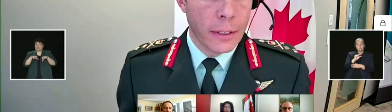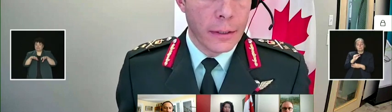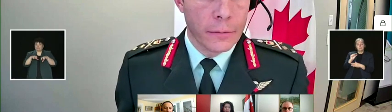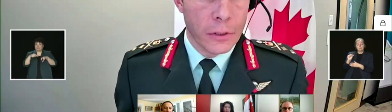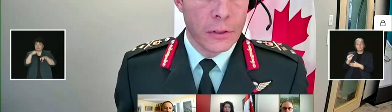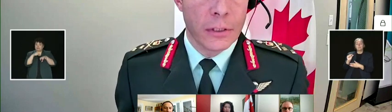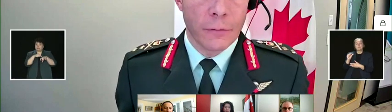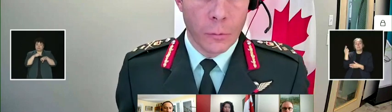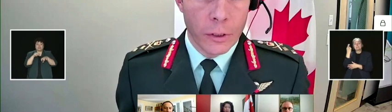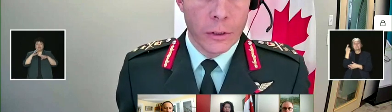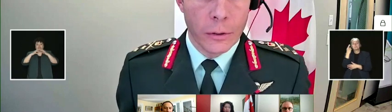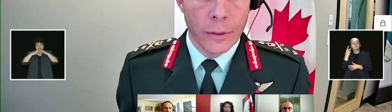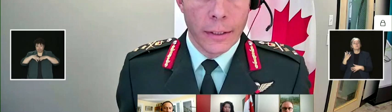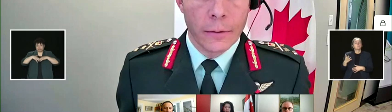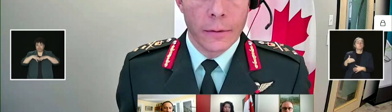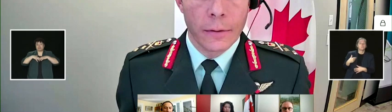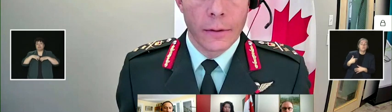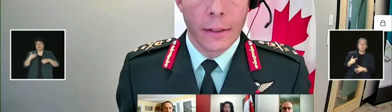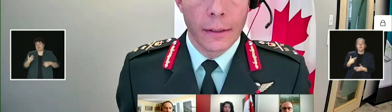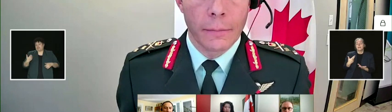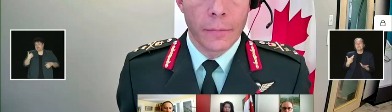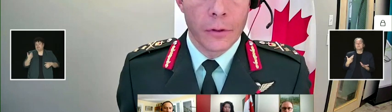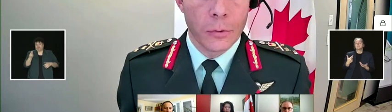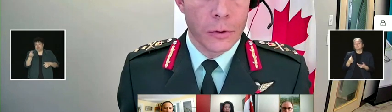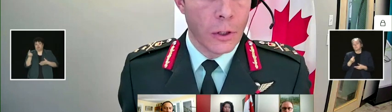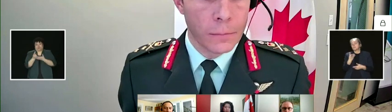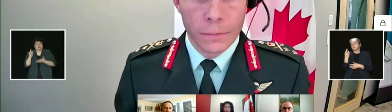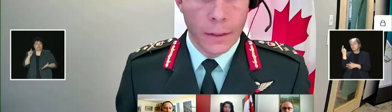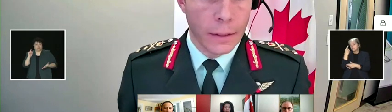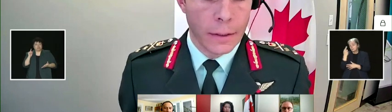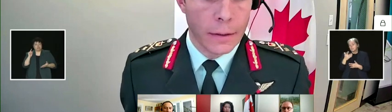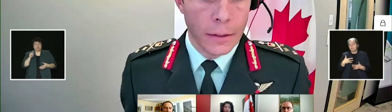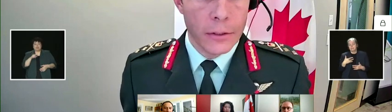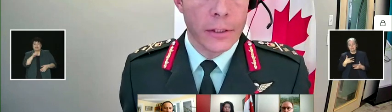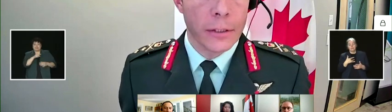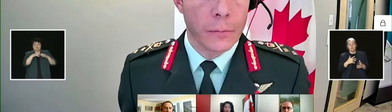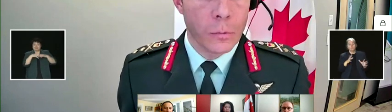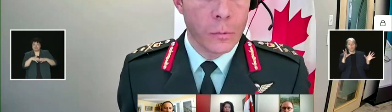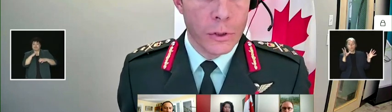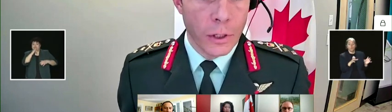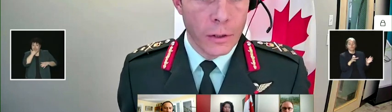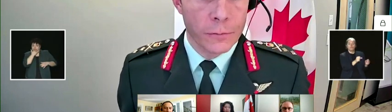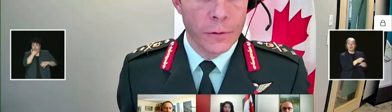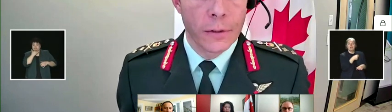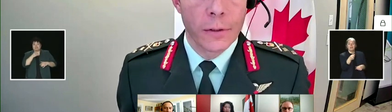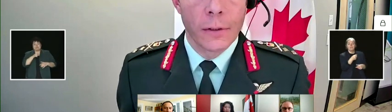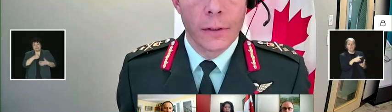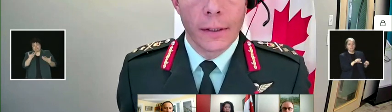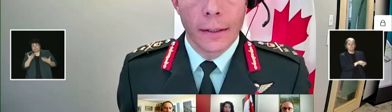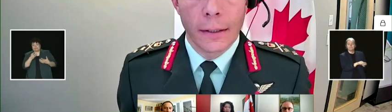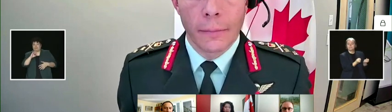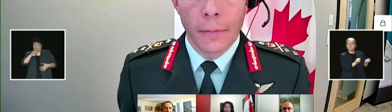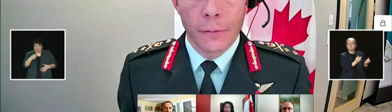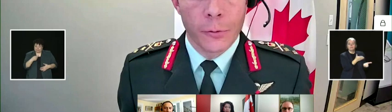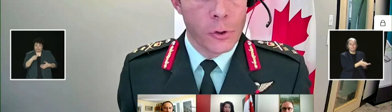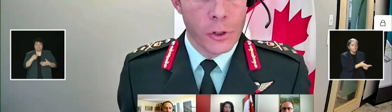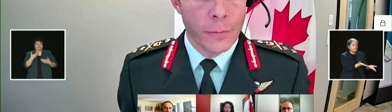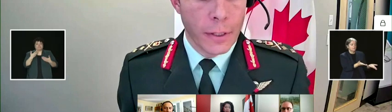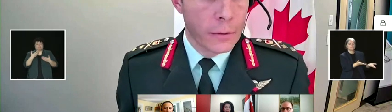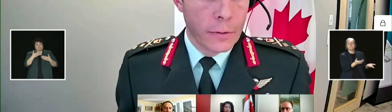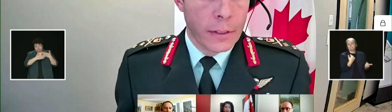freezer. This is several weeks ago now. This was all easily resolved,